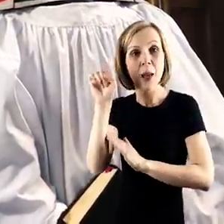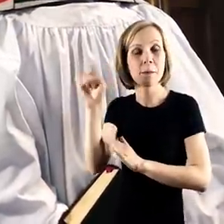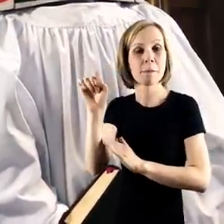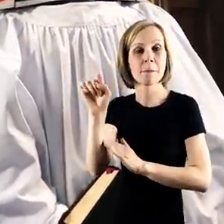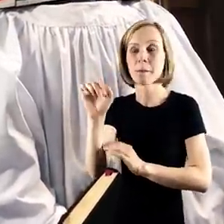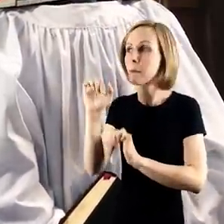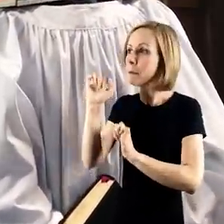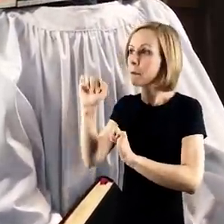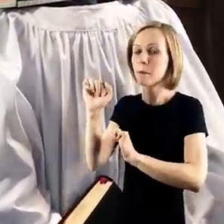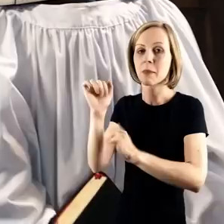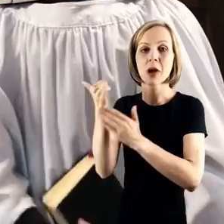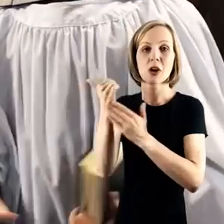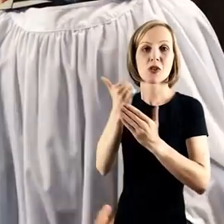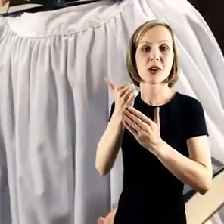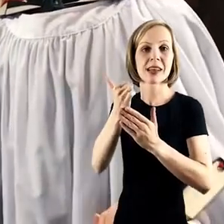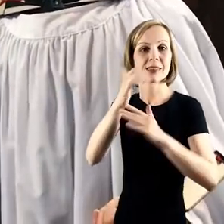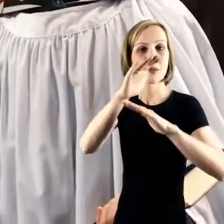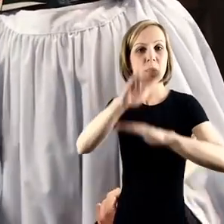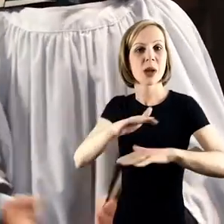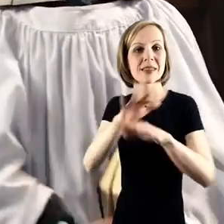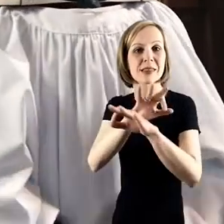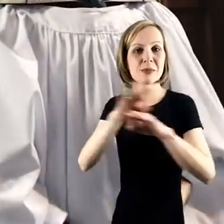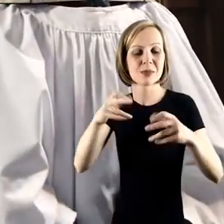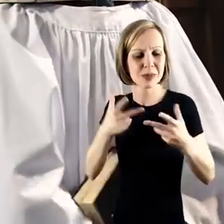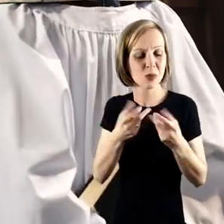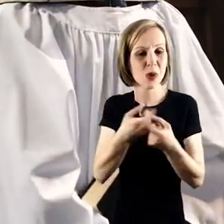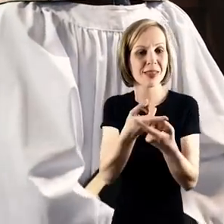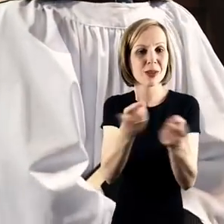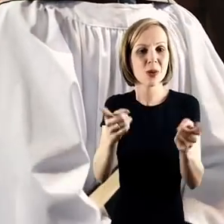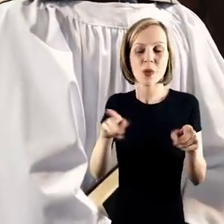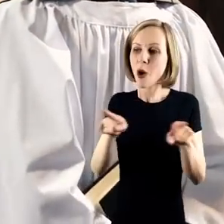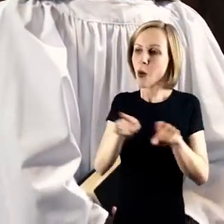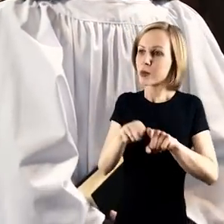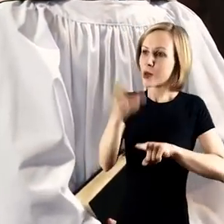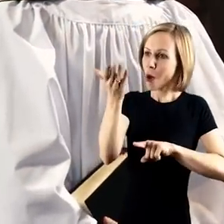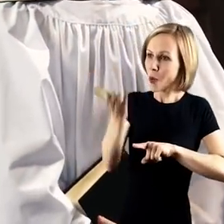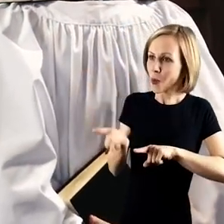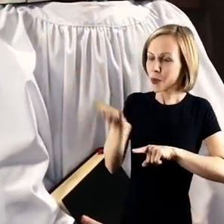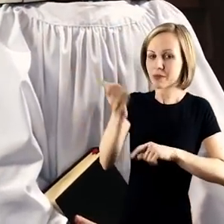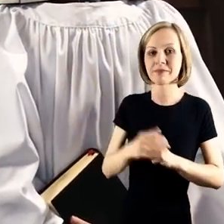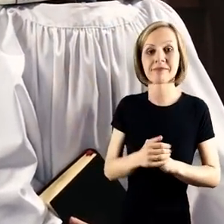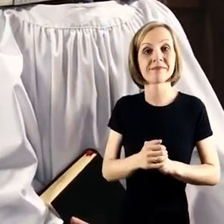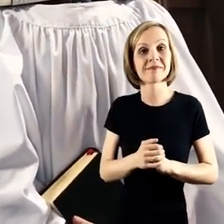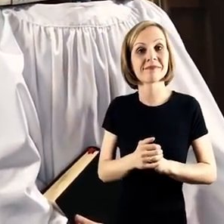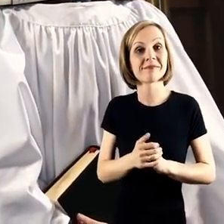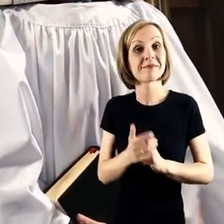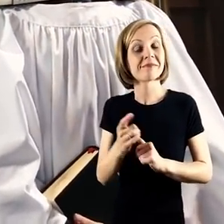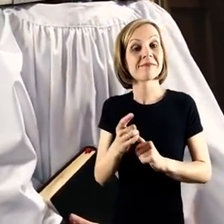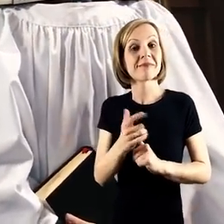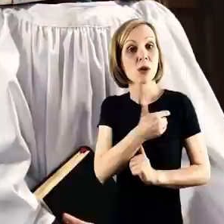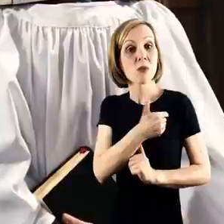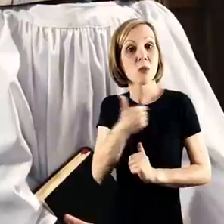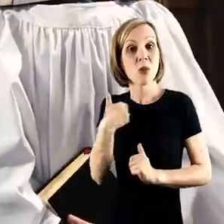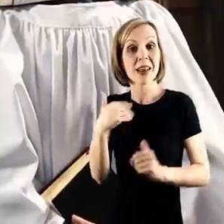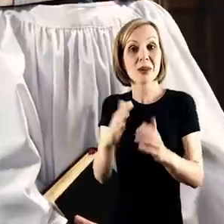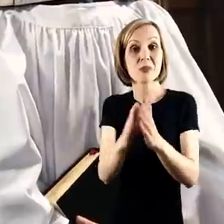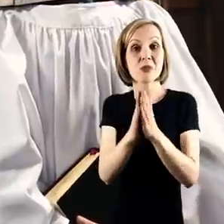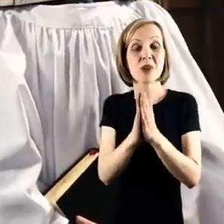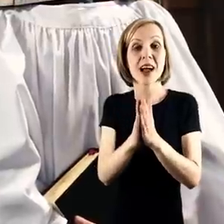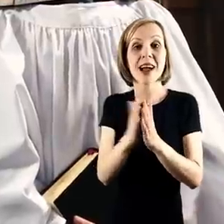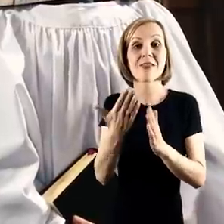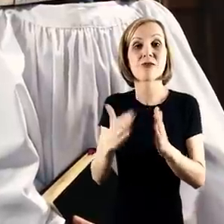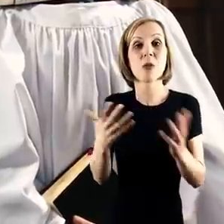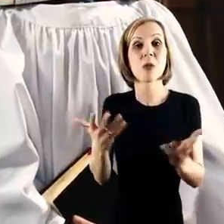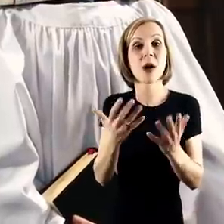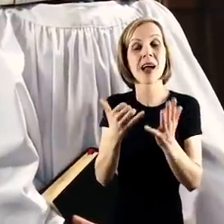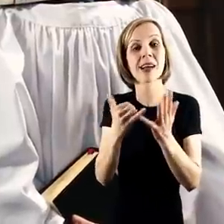and peace be with you. And also with you. Welcome to our service of morning prayer from St. Chad's, Ladybarn in Manchester.